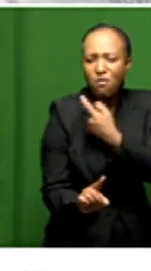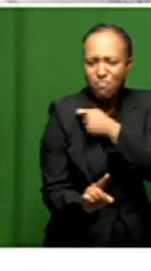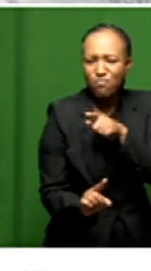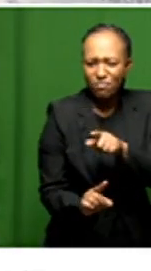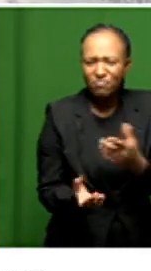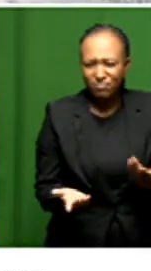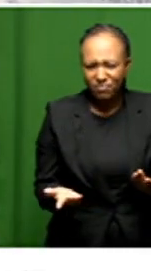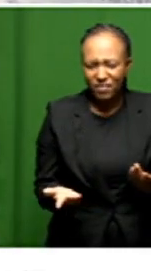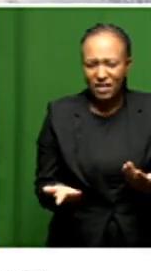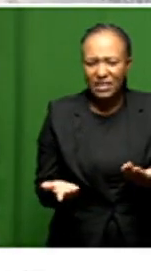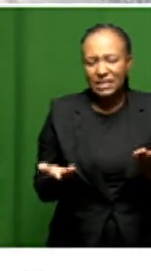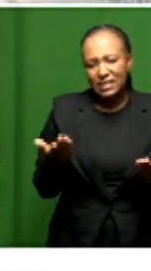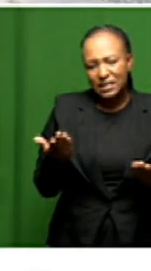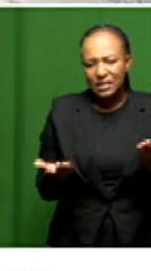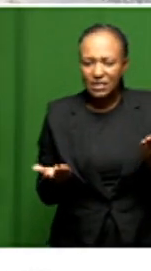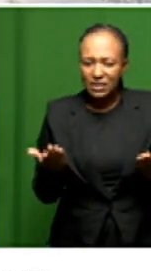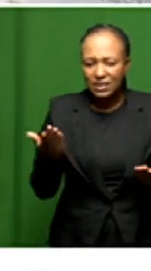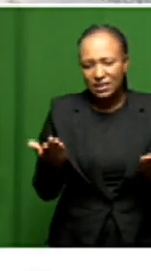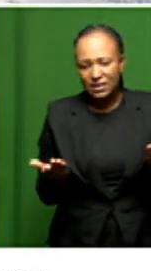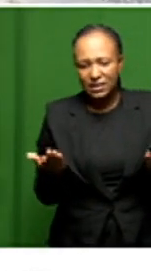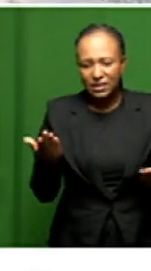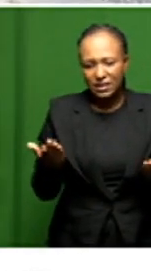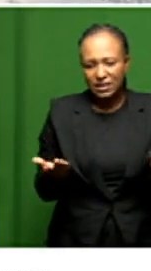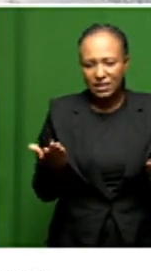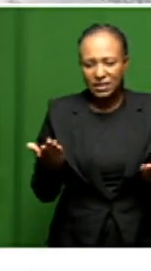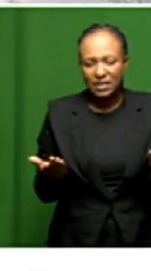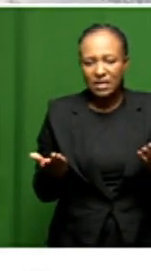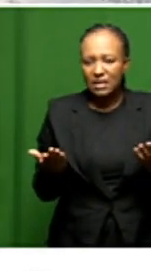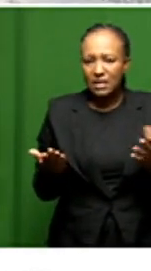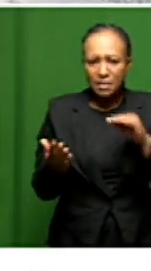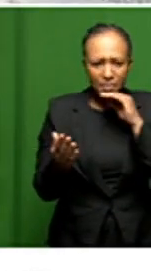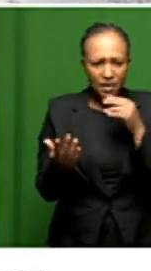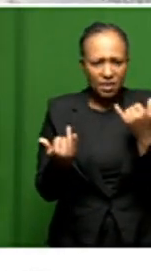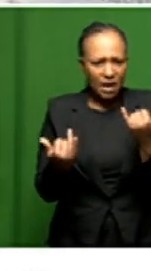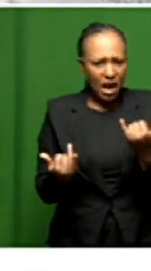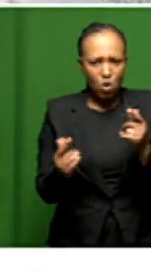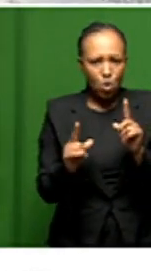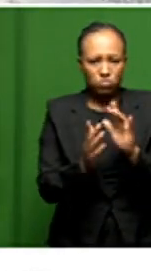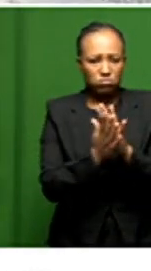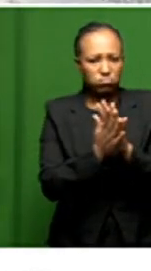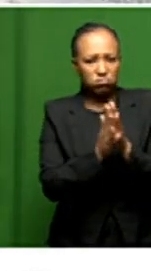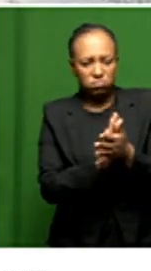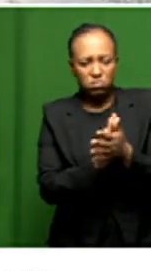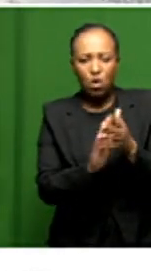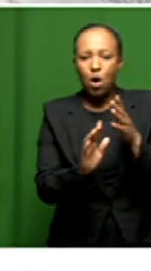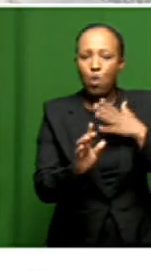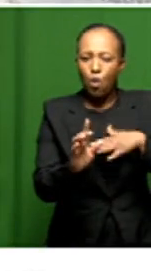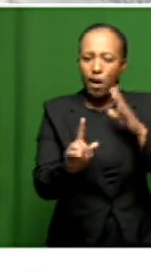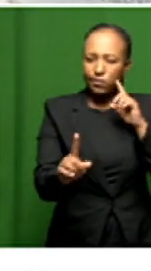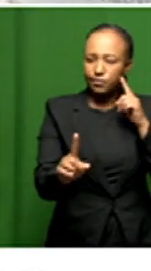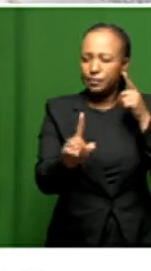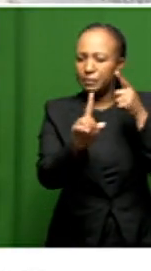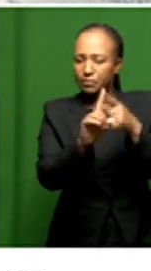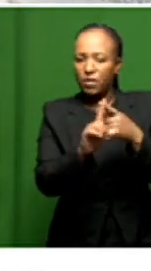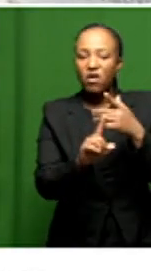to be leveling off, we're not blowing the lights out in terms of getting to that target that the president